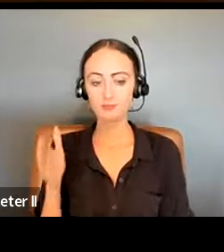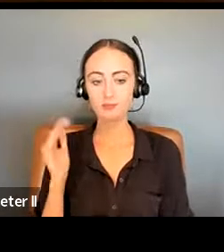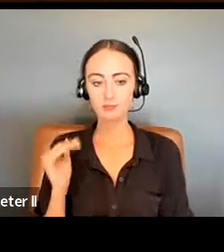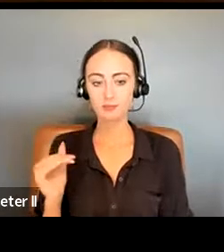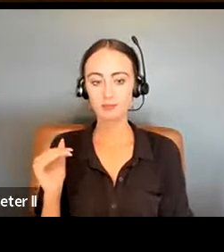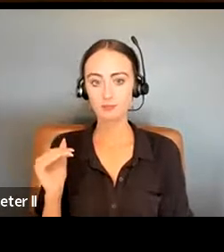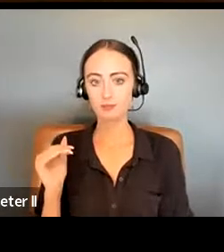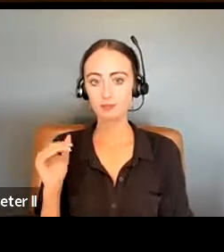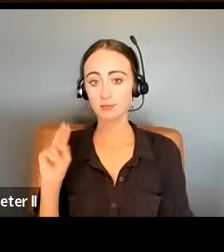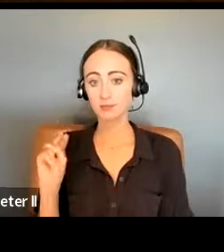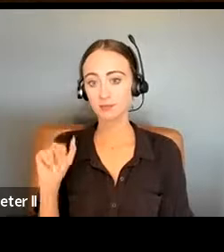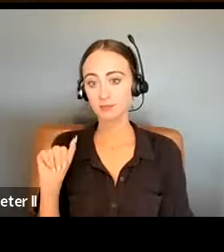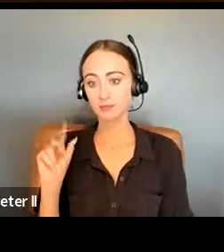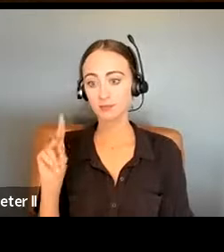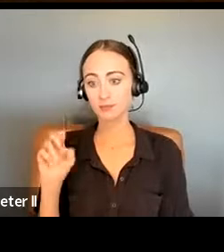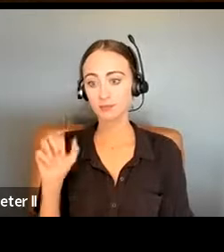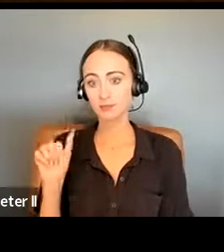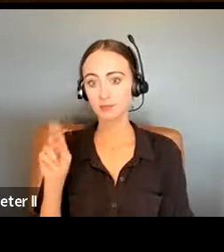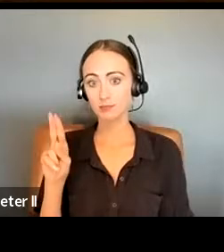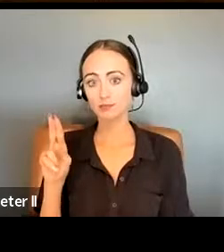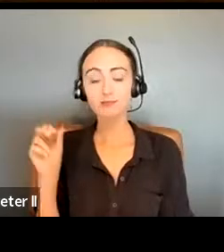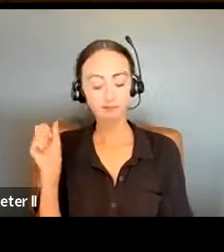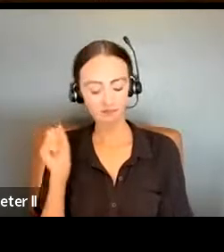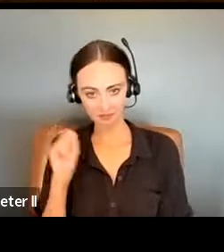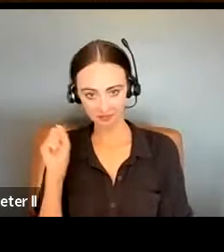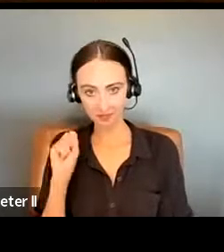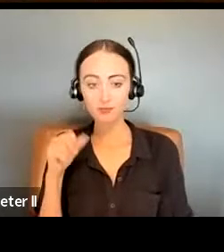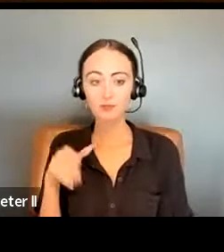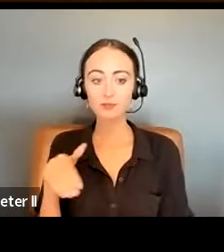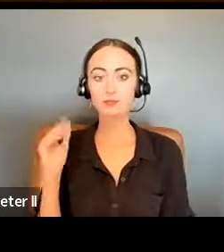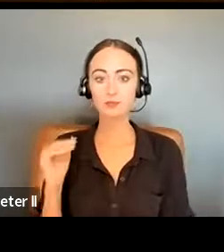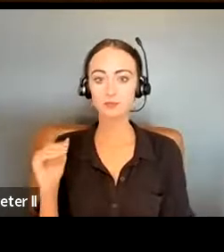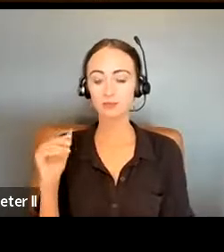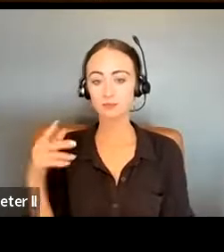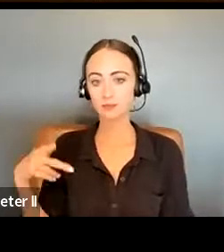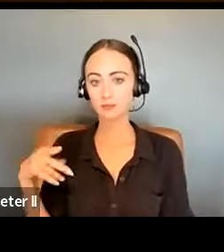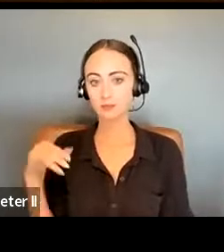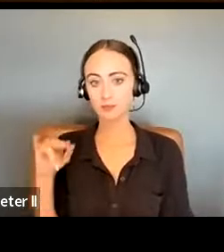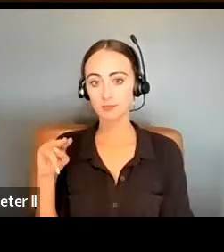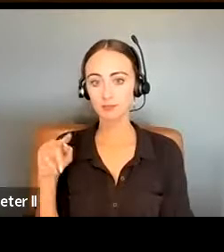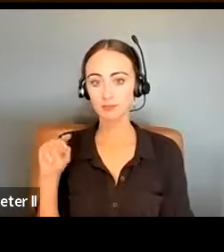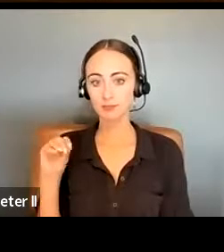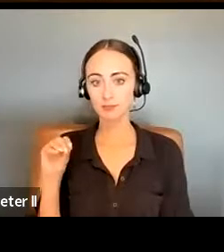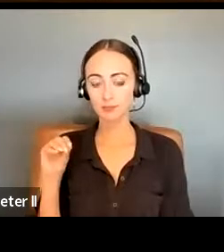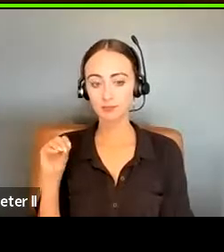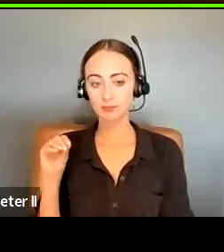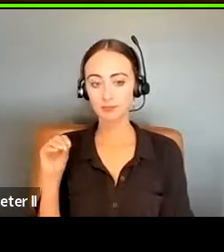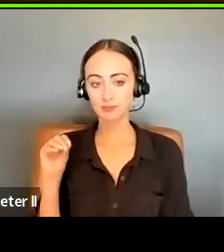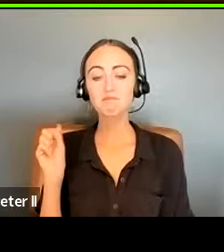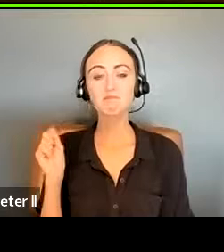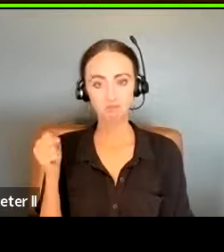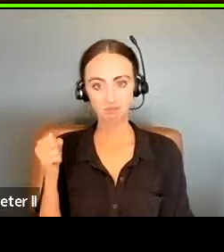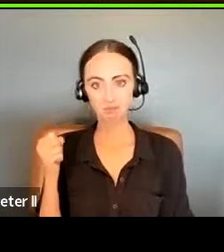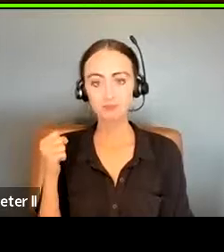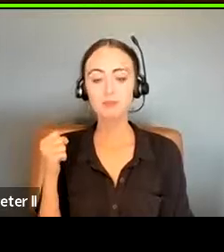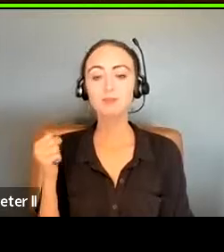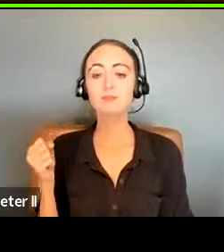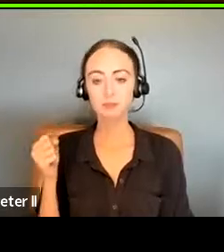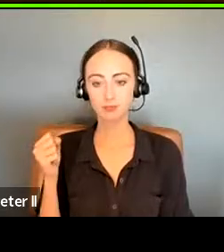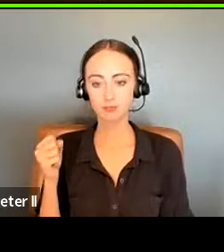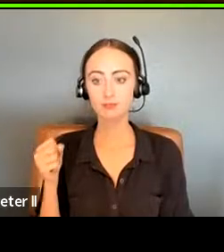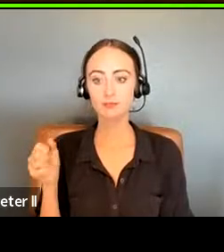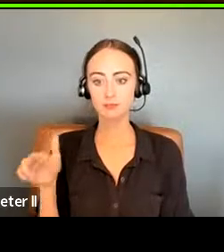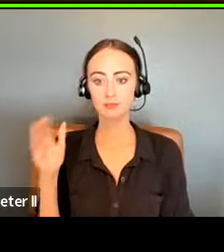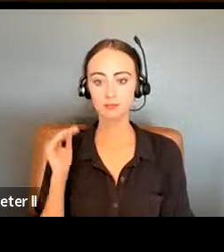yes. Councilmember Nadeau. Yes. Councilmember Nadeau votes yes. Councilmember Pinto. Yes. Councilmember